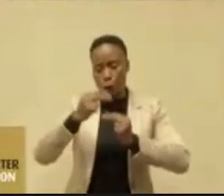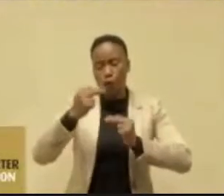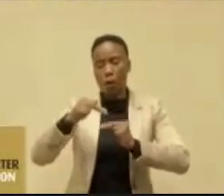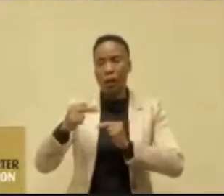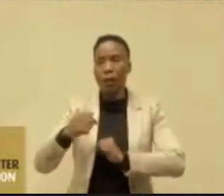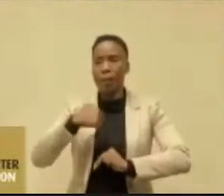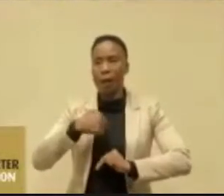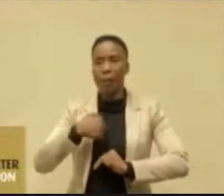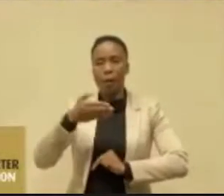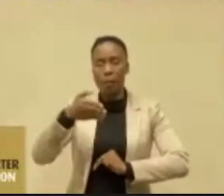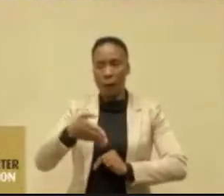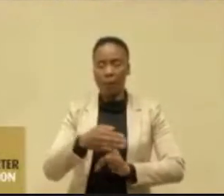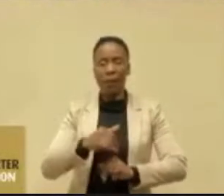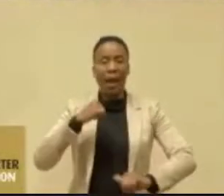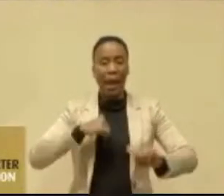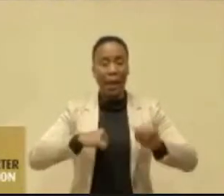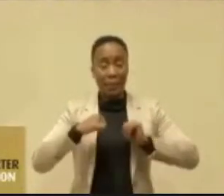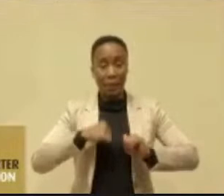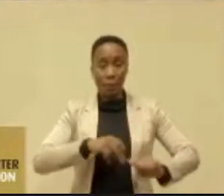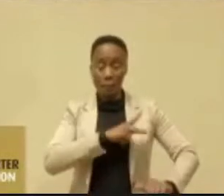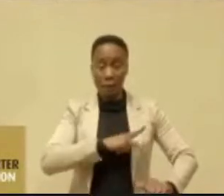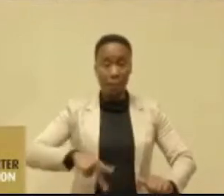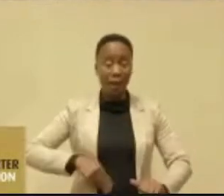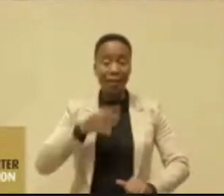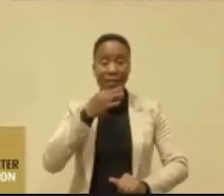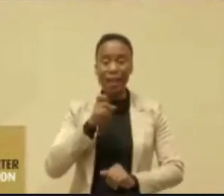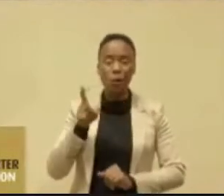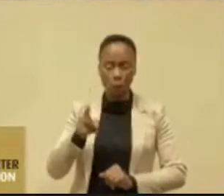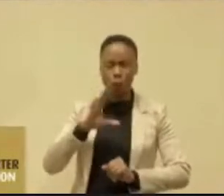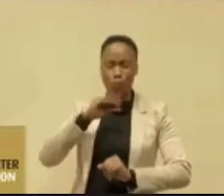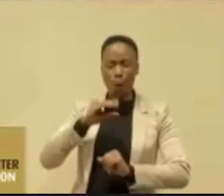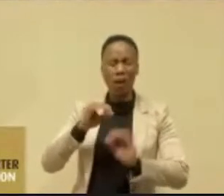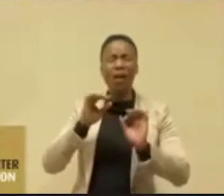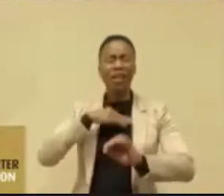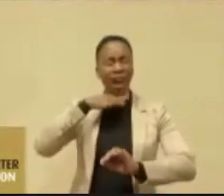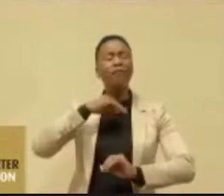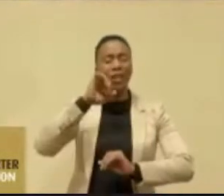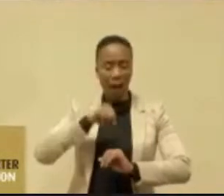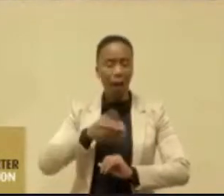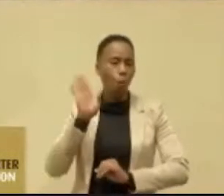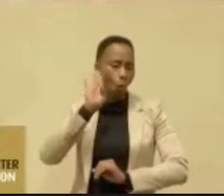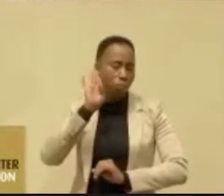to their acting premier to say that